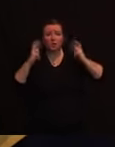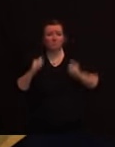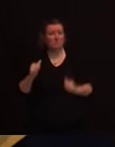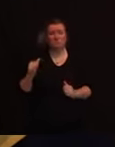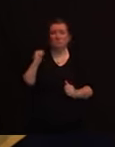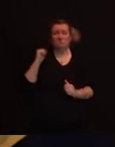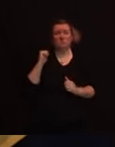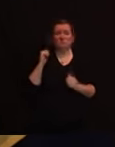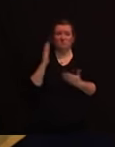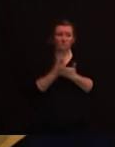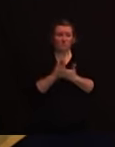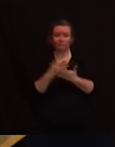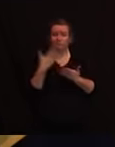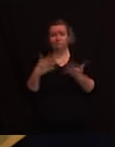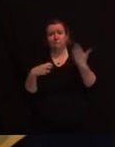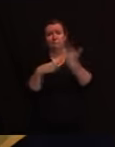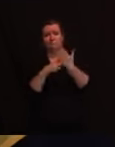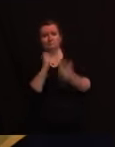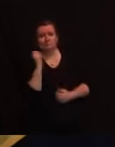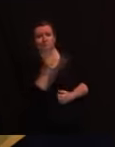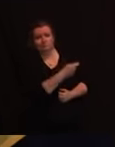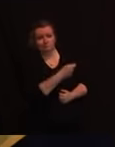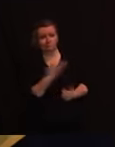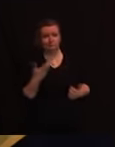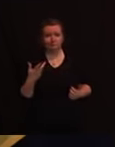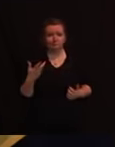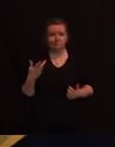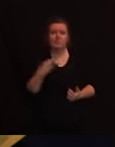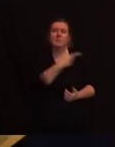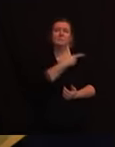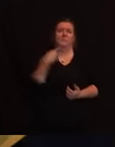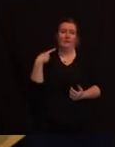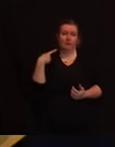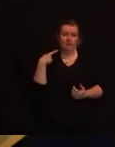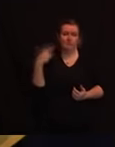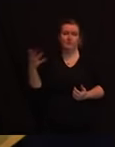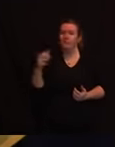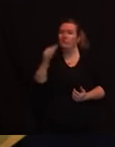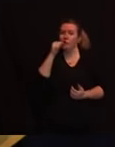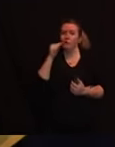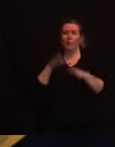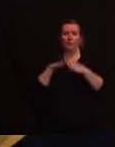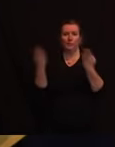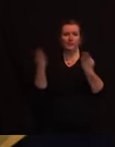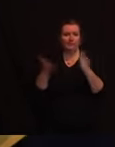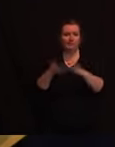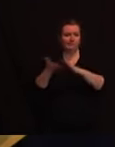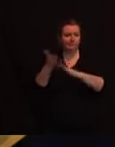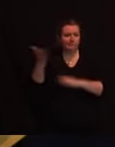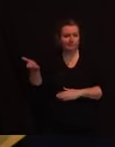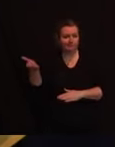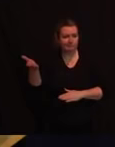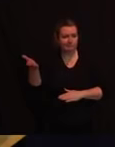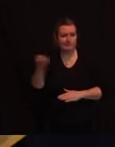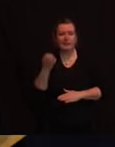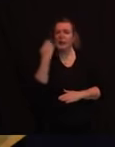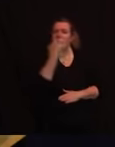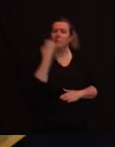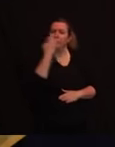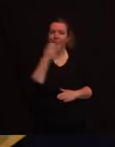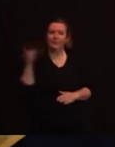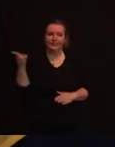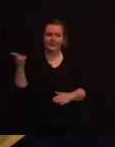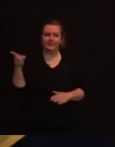In Patterson, a tavern was cited for remaining open for business. And in Elizabeth, a liquor store was cited